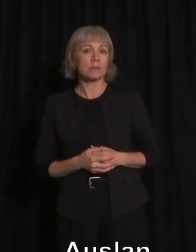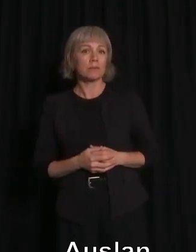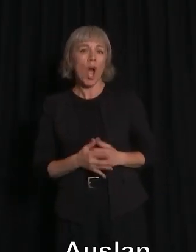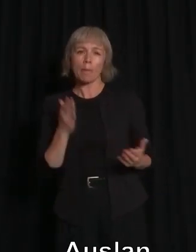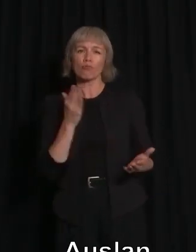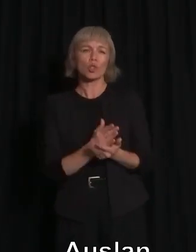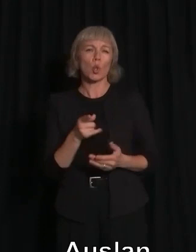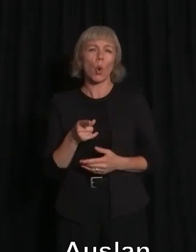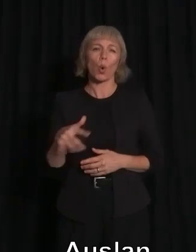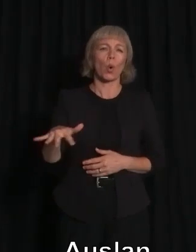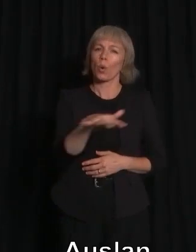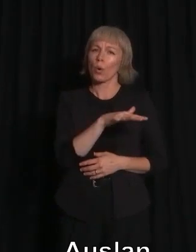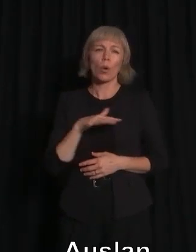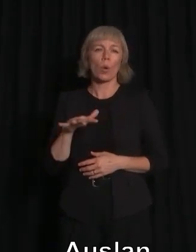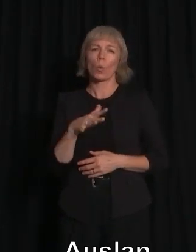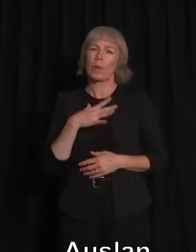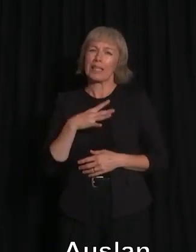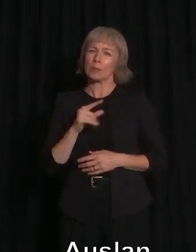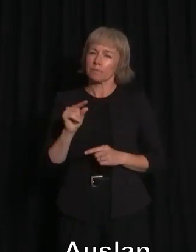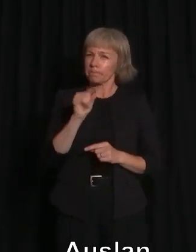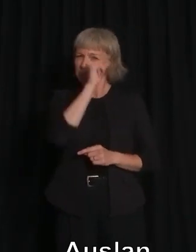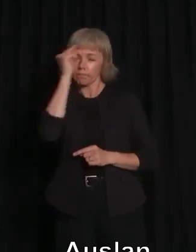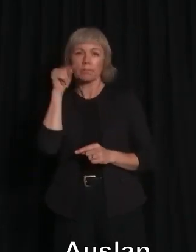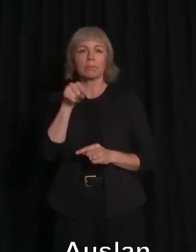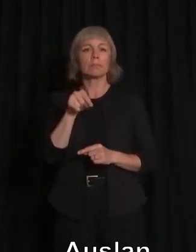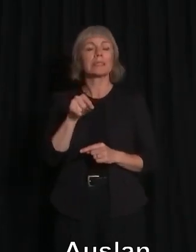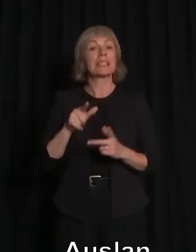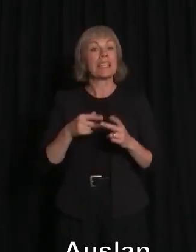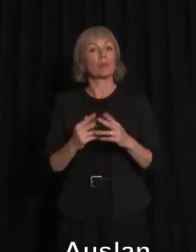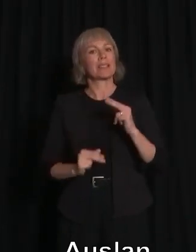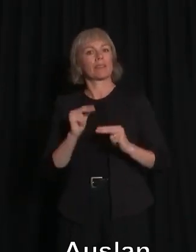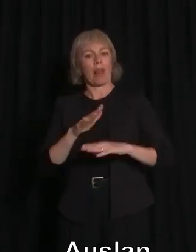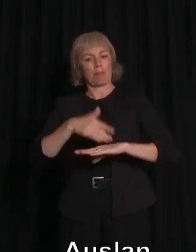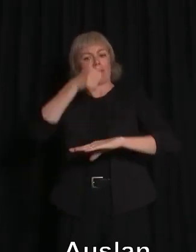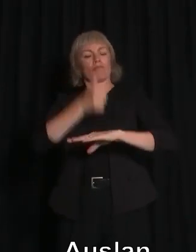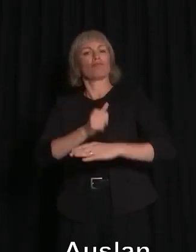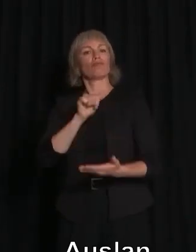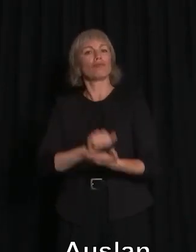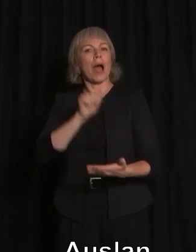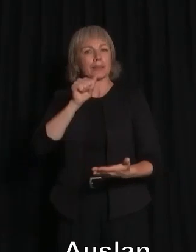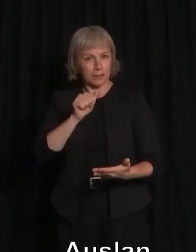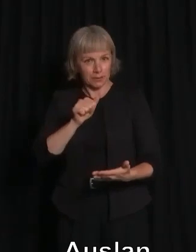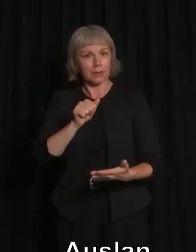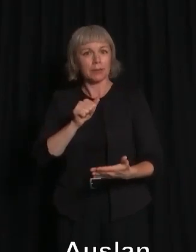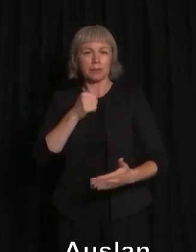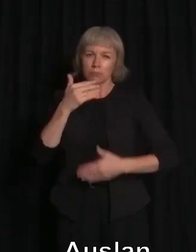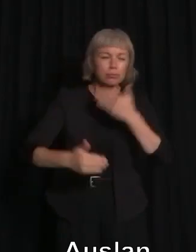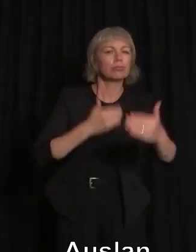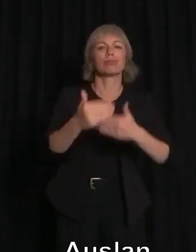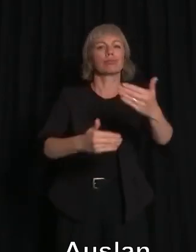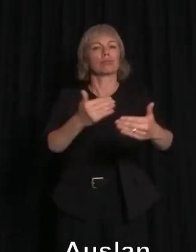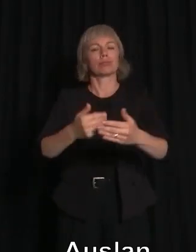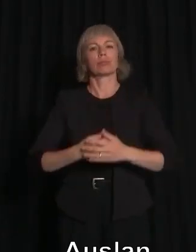frontiers, and I am sure that its development and its implementation will give us the edge over the laziness that is the